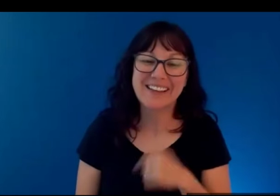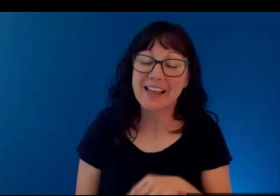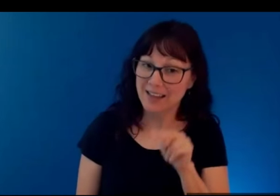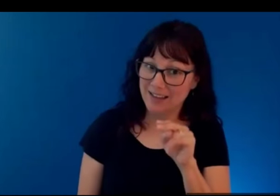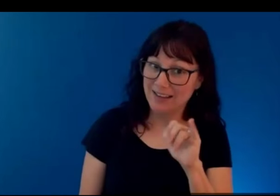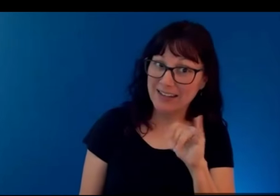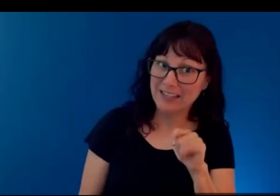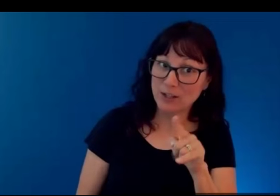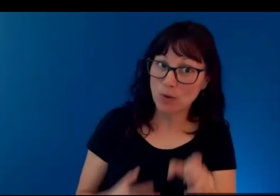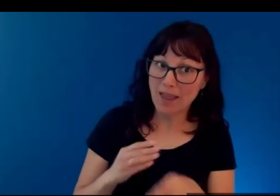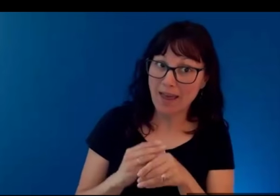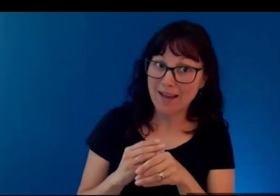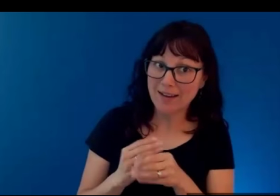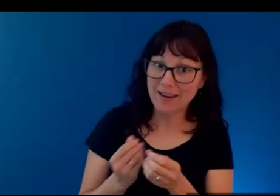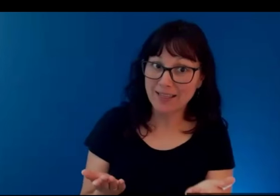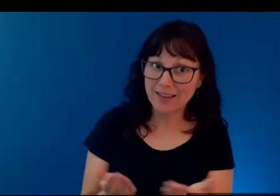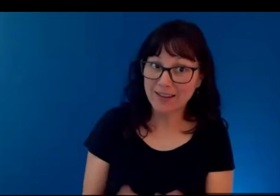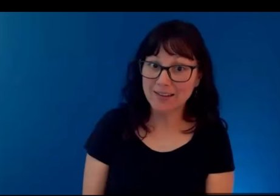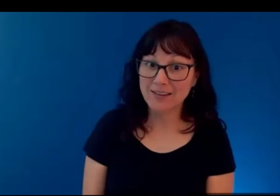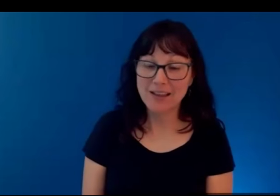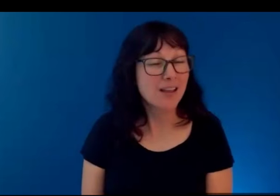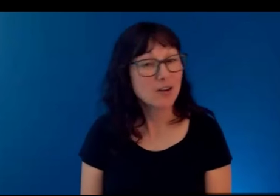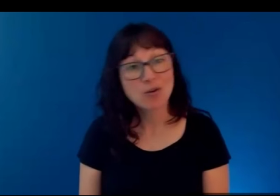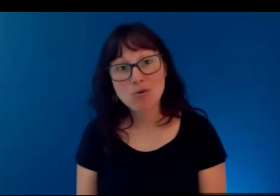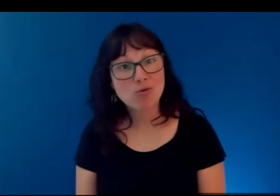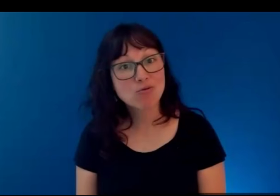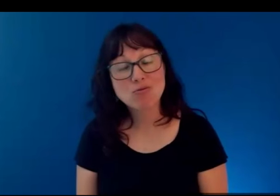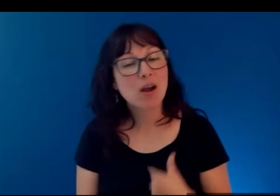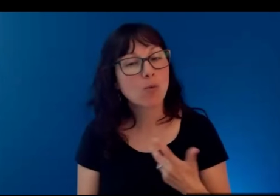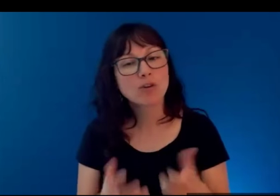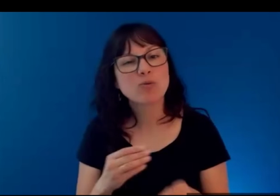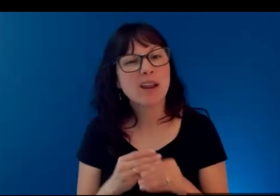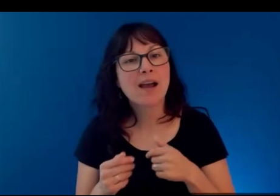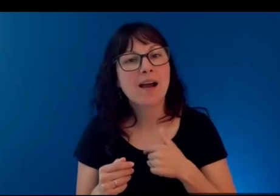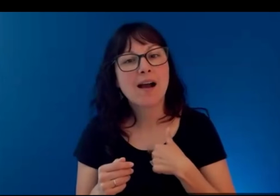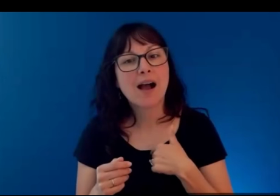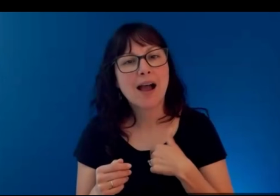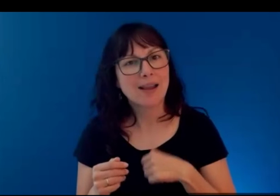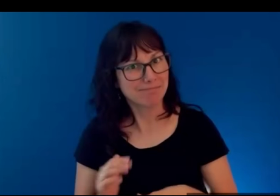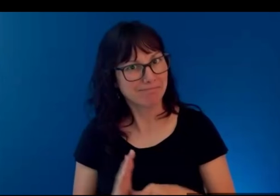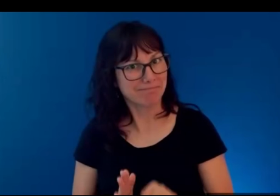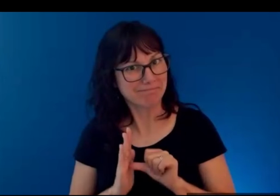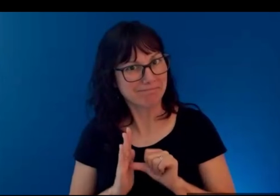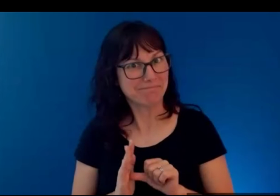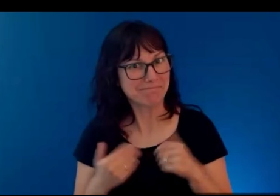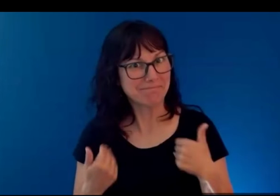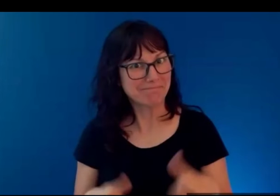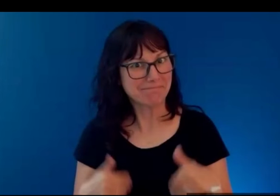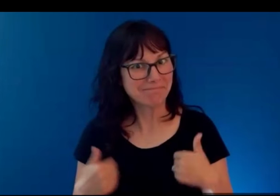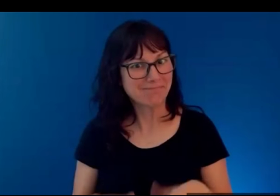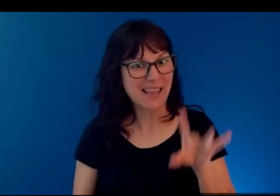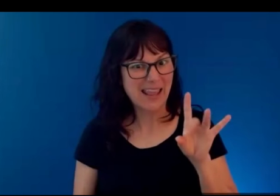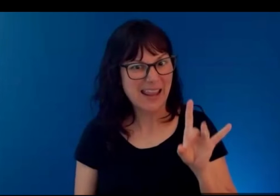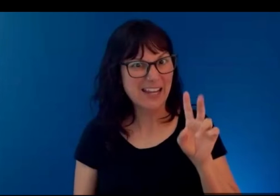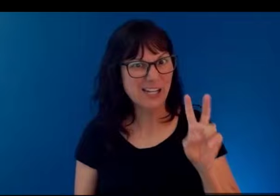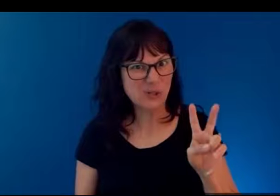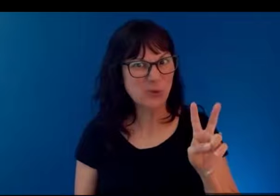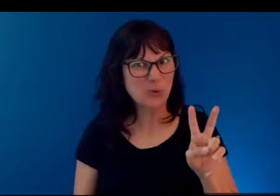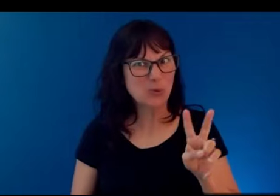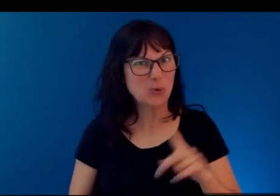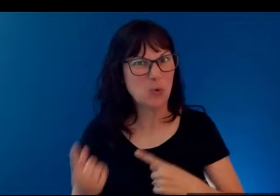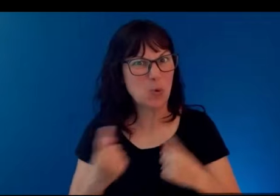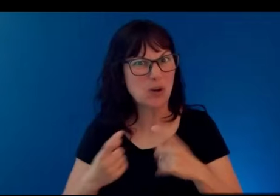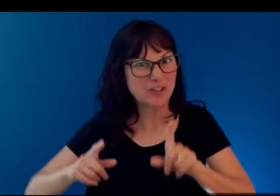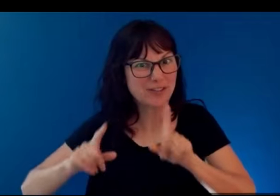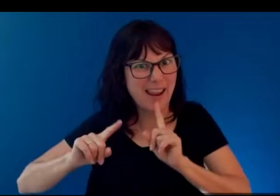Nikki, was there anything you wanted to add? No, I just want to add that I am so impressed. I mean, there are 82 answered